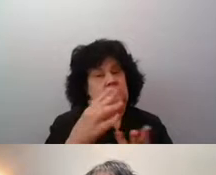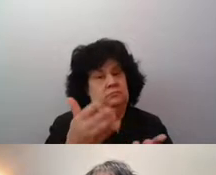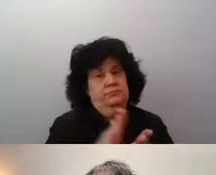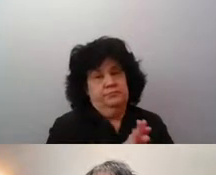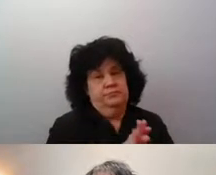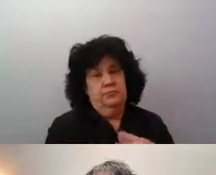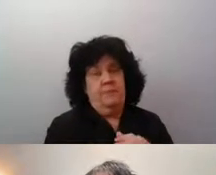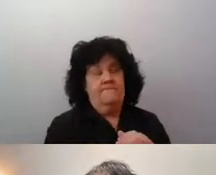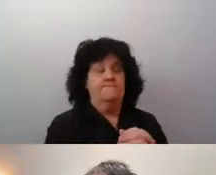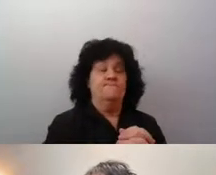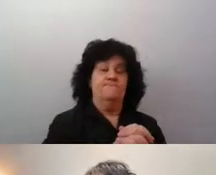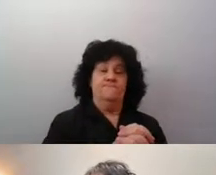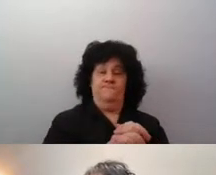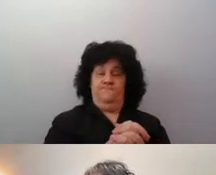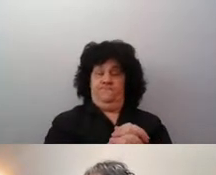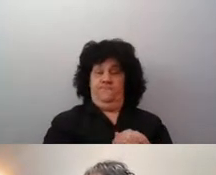correctly?